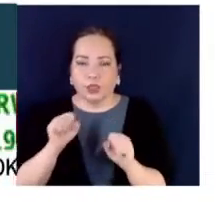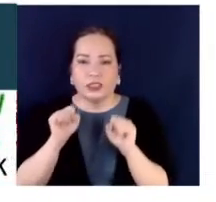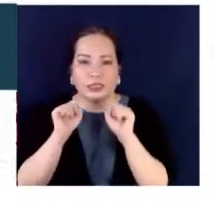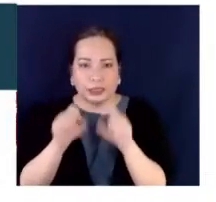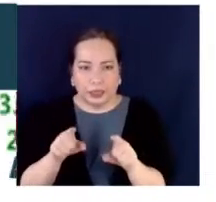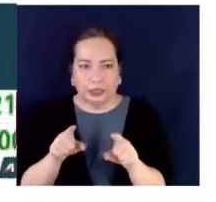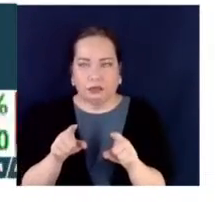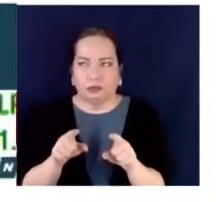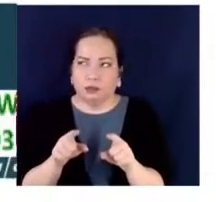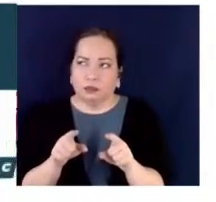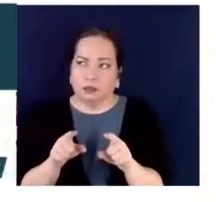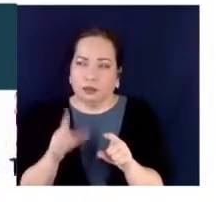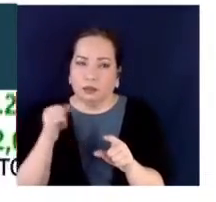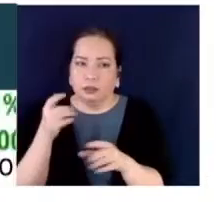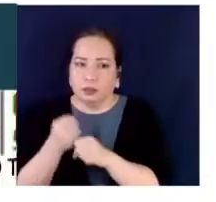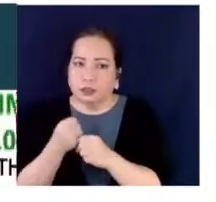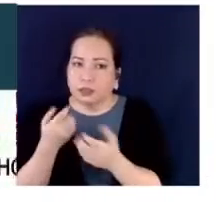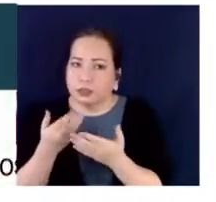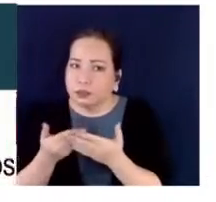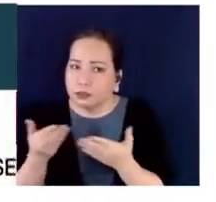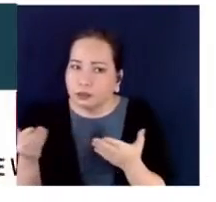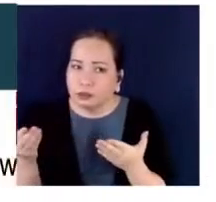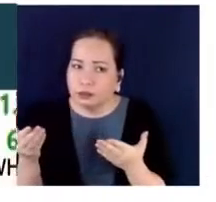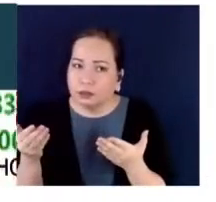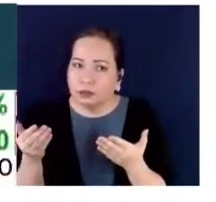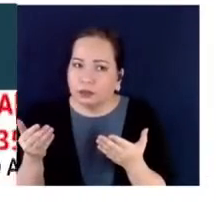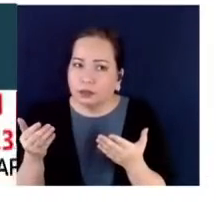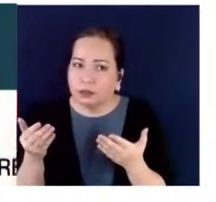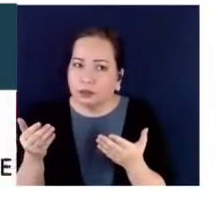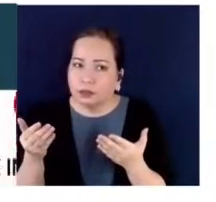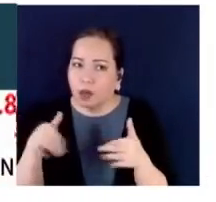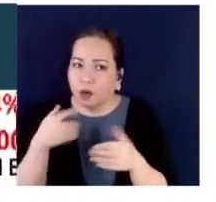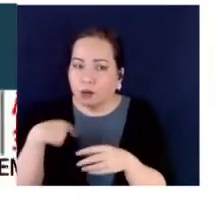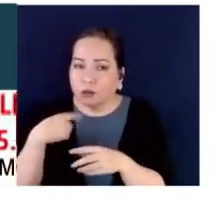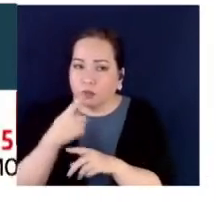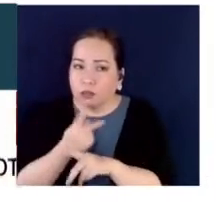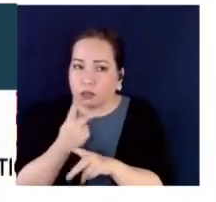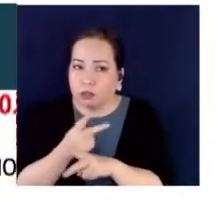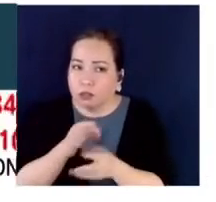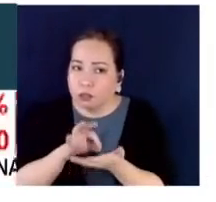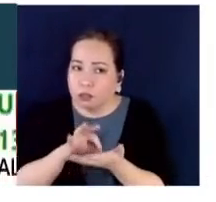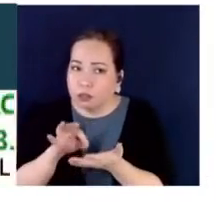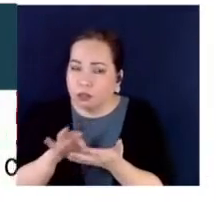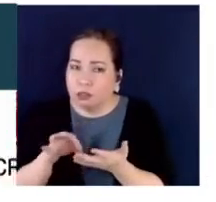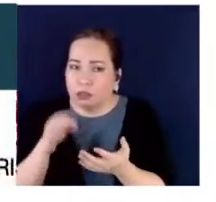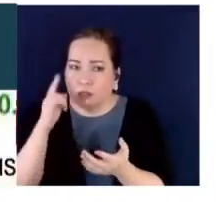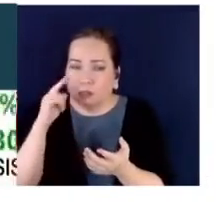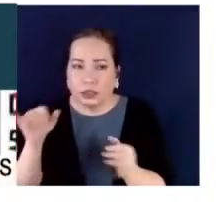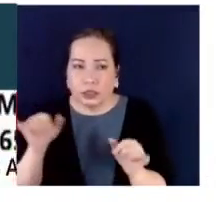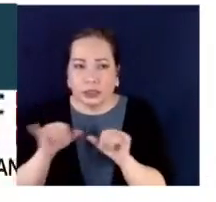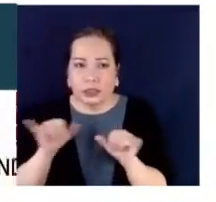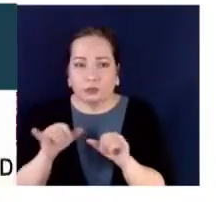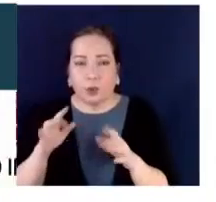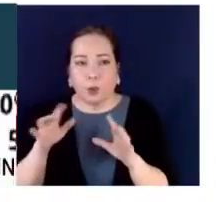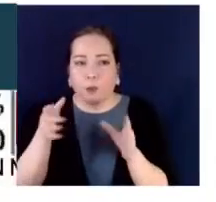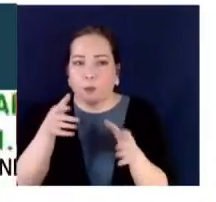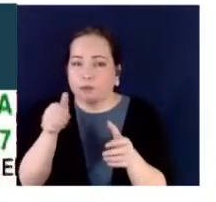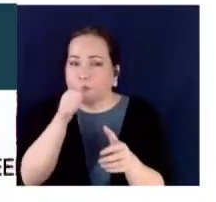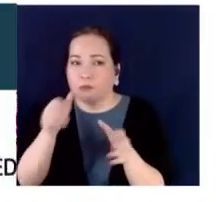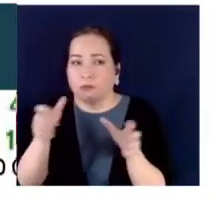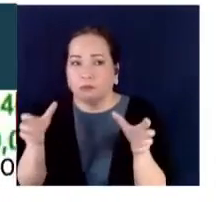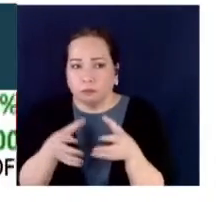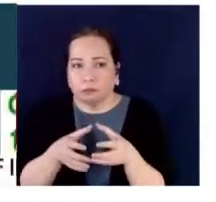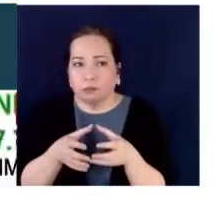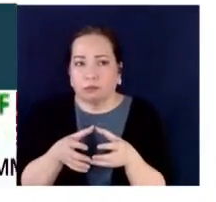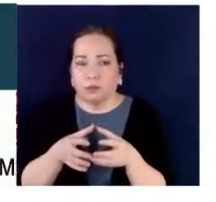well? So, likewise, the private sector, since we are buying the vaccines, how do you cover the private sector from, you know, anything